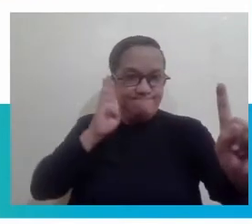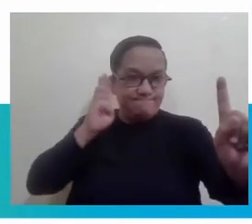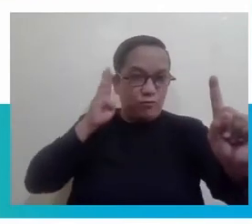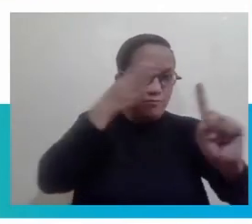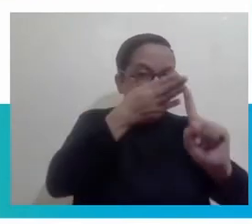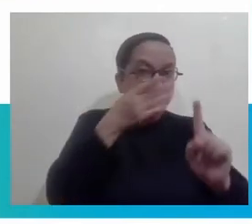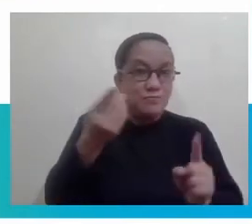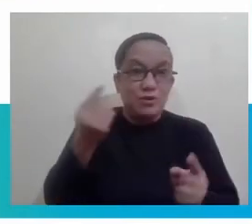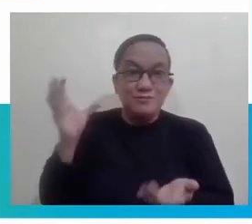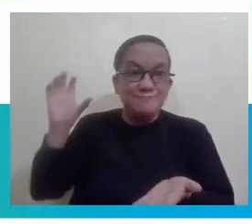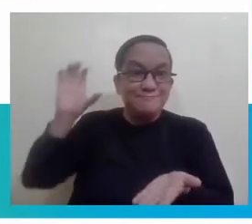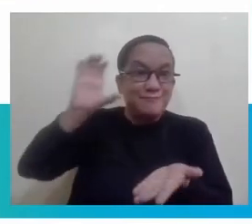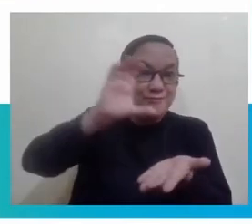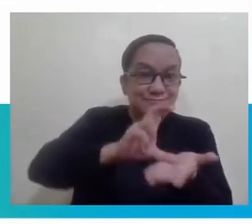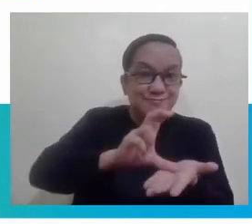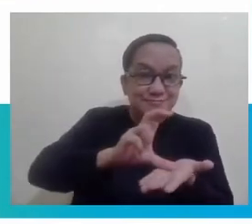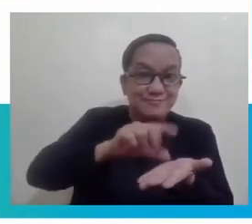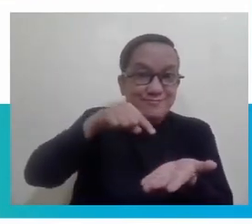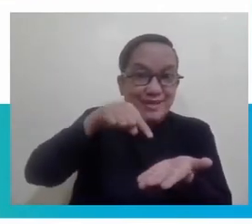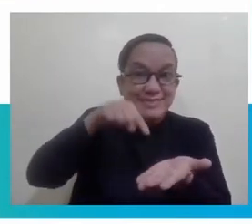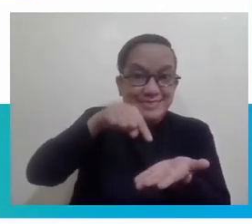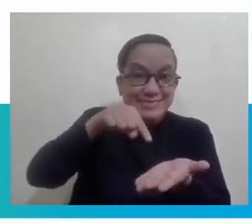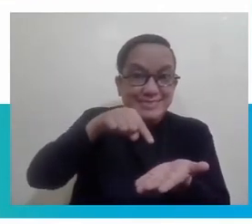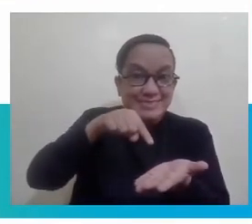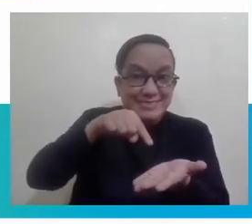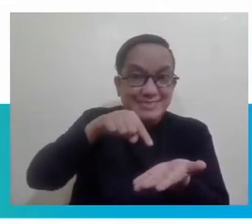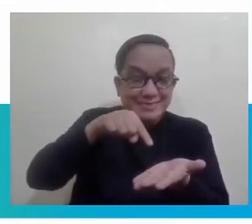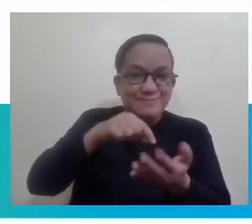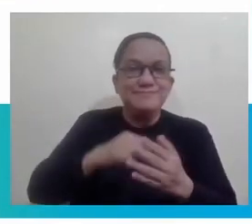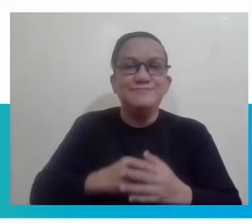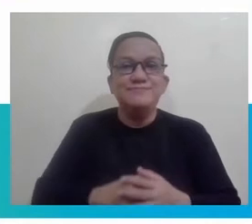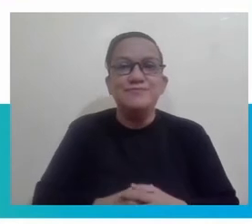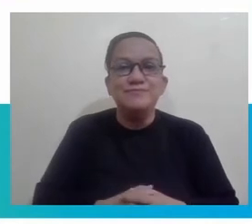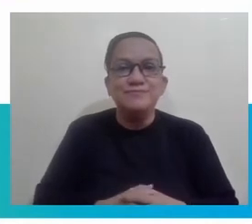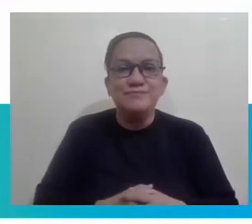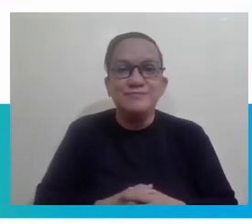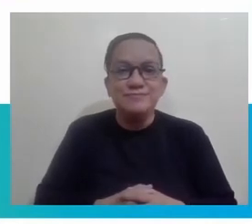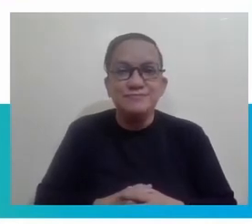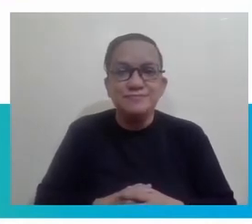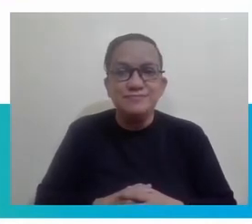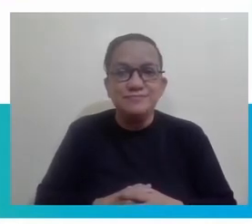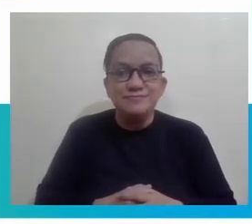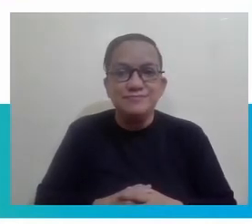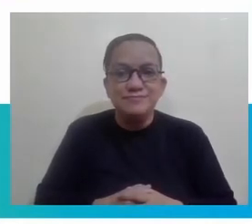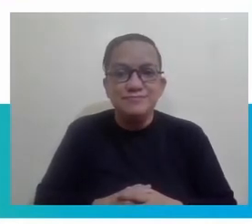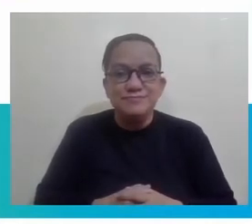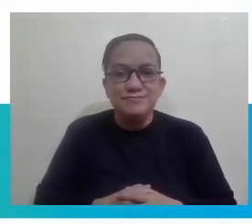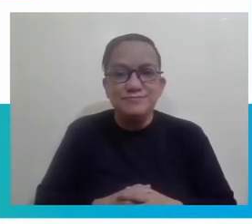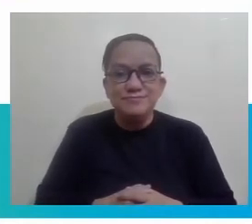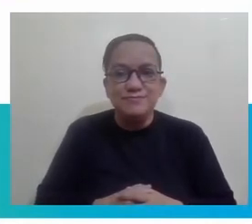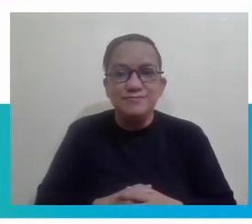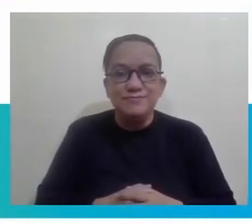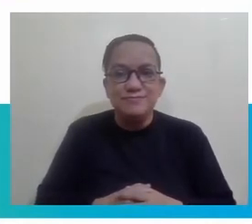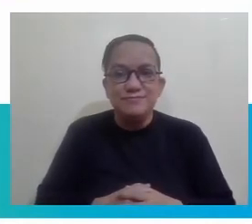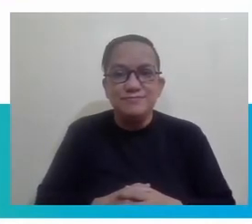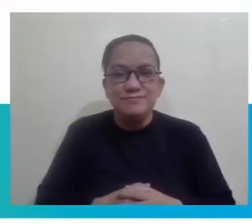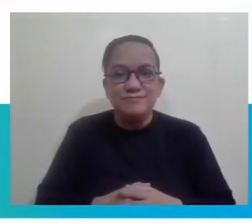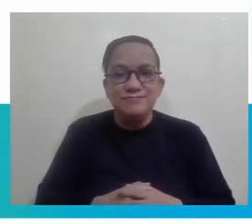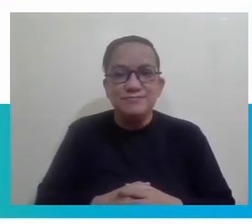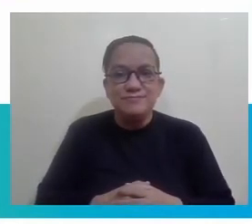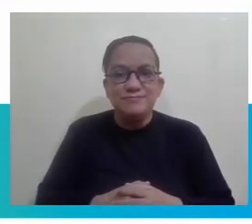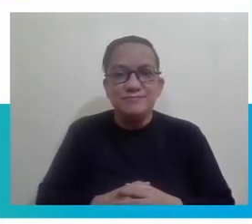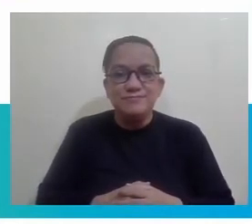huge that one should avoid spending resources that would take us away from a sustainable, resilient trajectory. We should